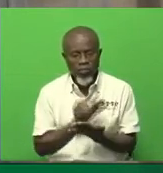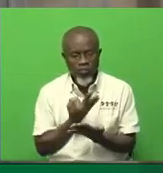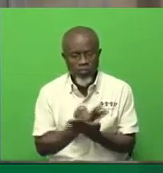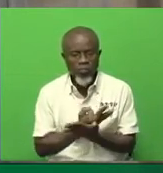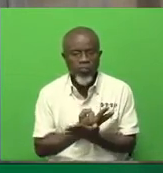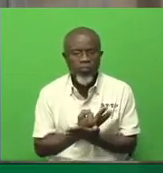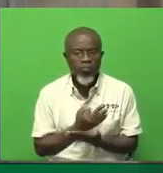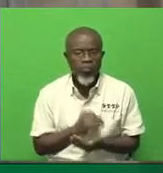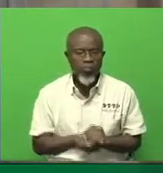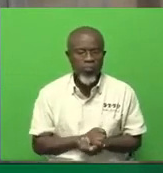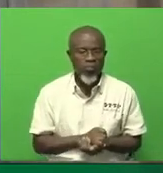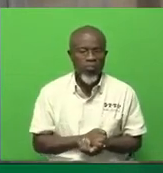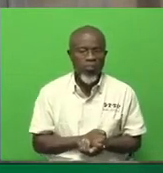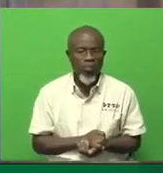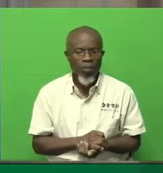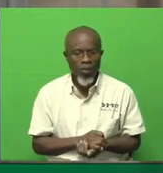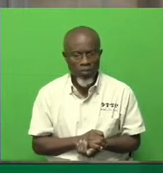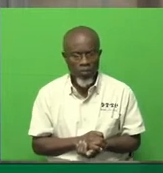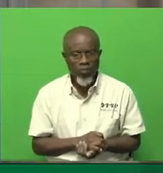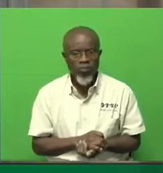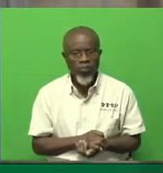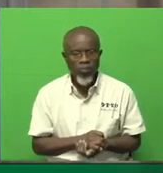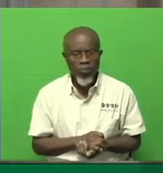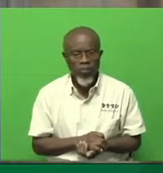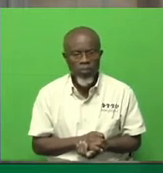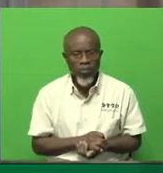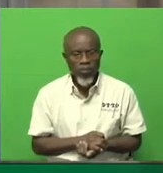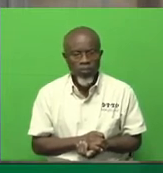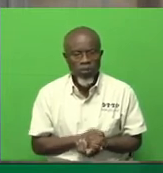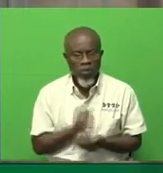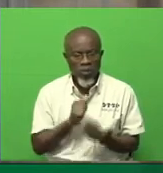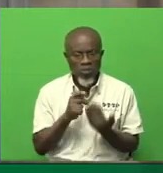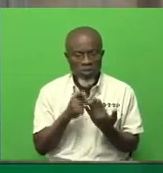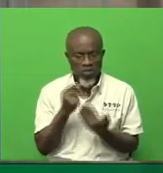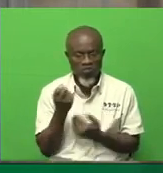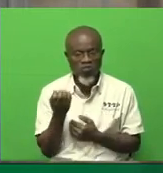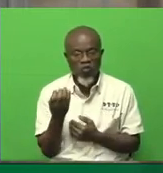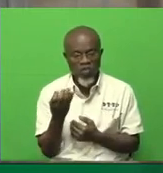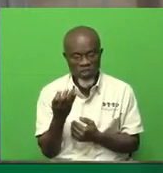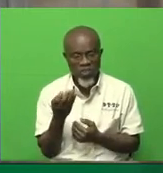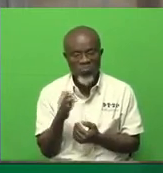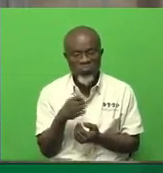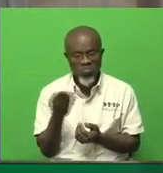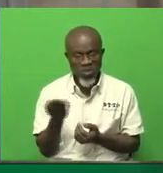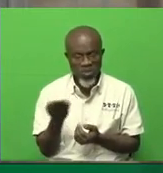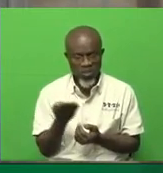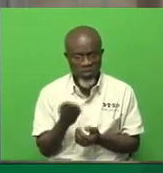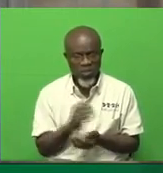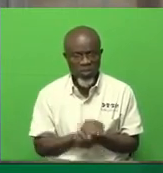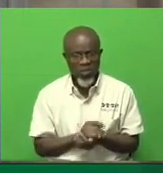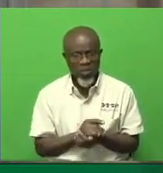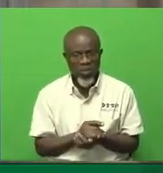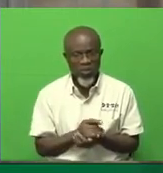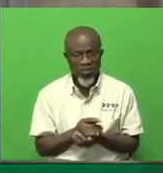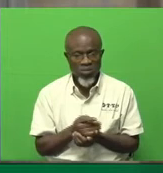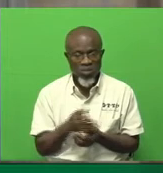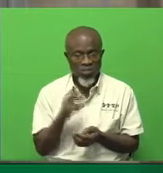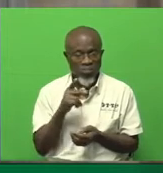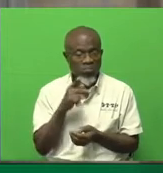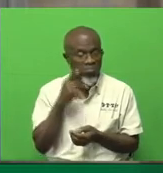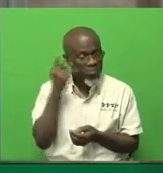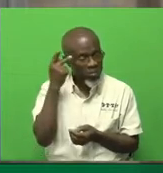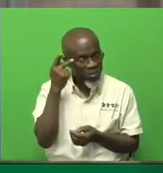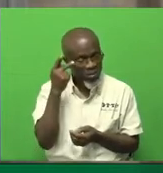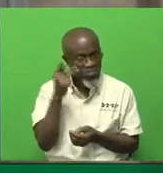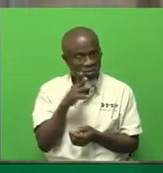leukemia and died on April the 14th ramlo transparents tried made Valiant efforts to